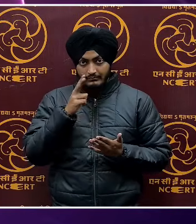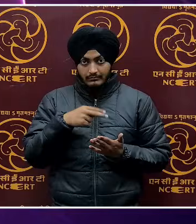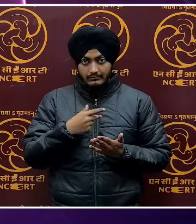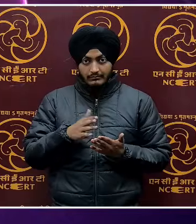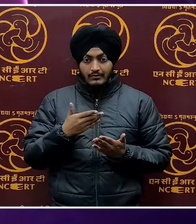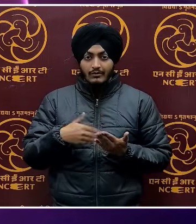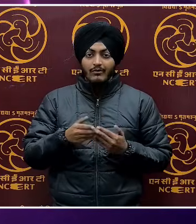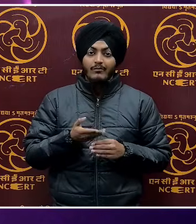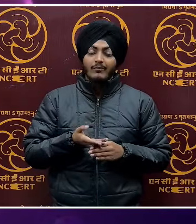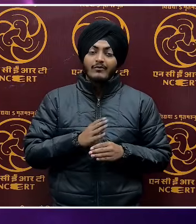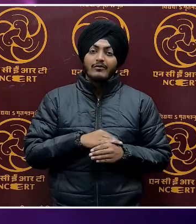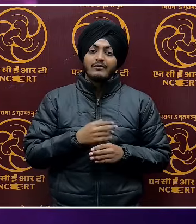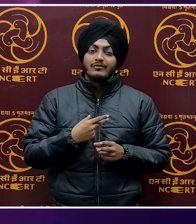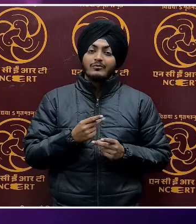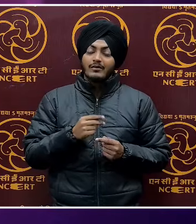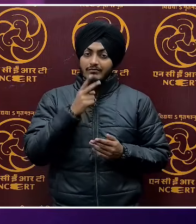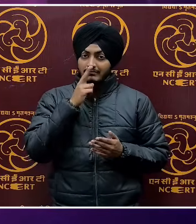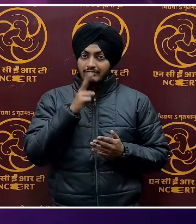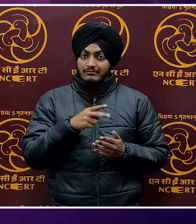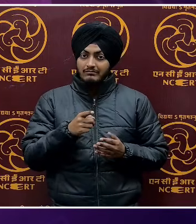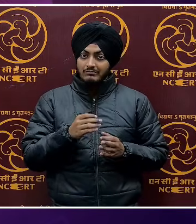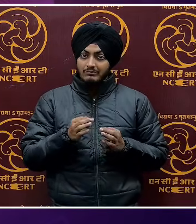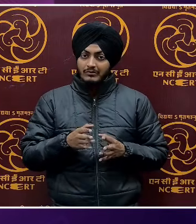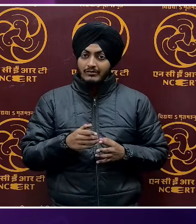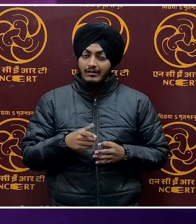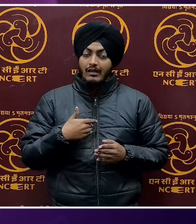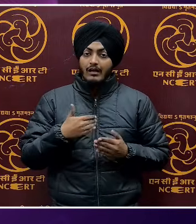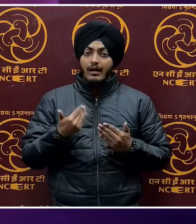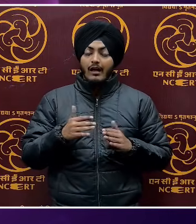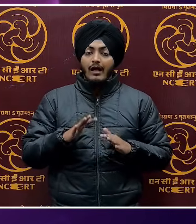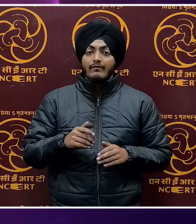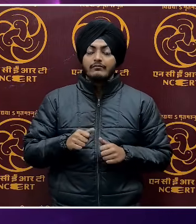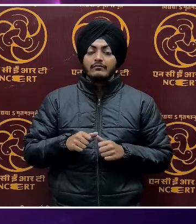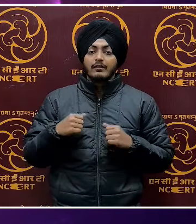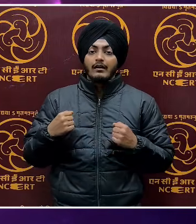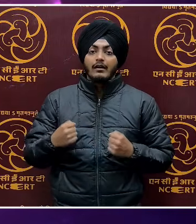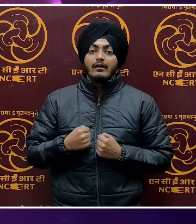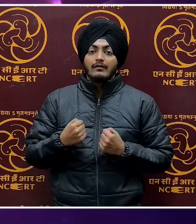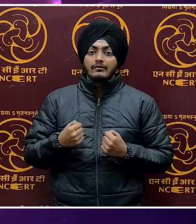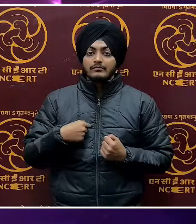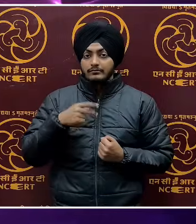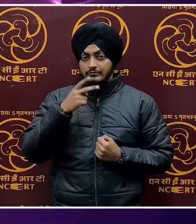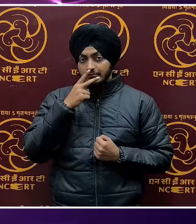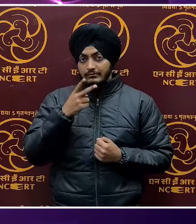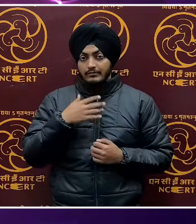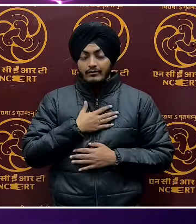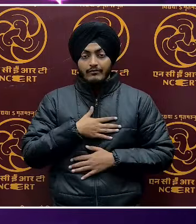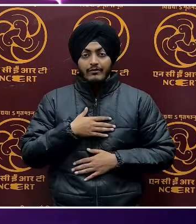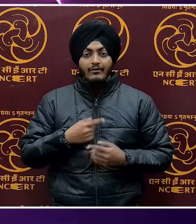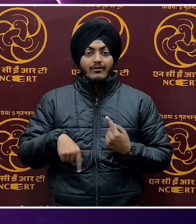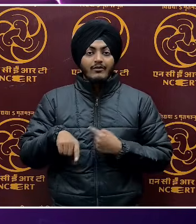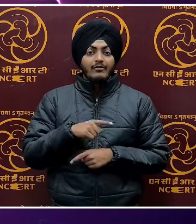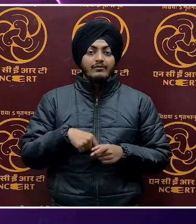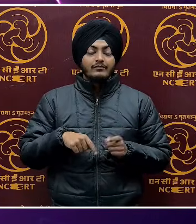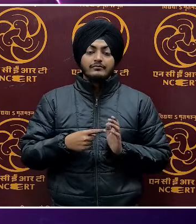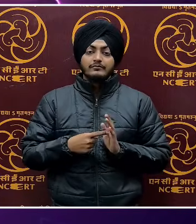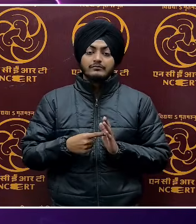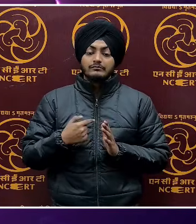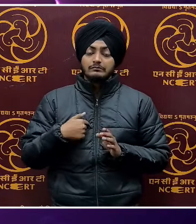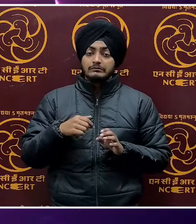you read it properly or not? Okay. For that, I have this activity. Another fun activity for all of us. Yes, yes. And